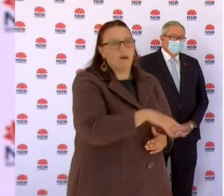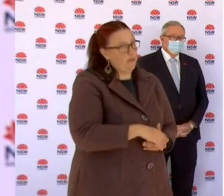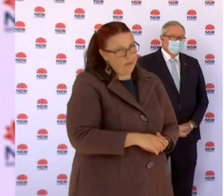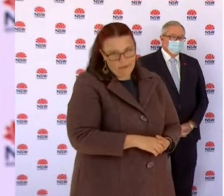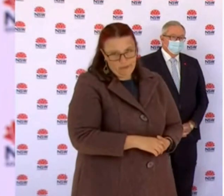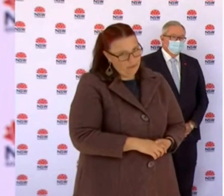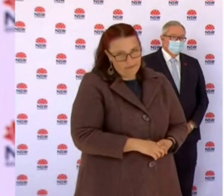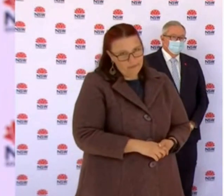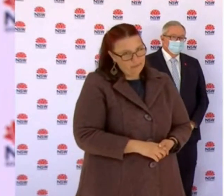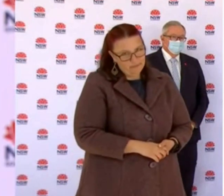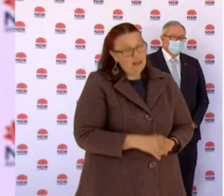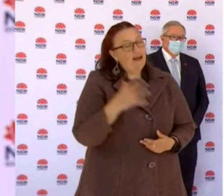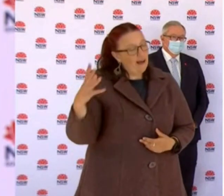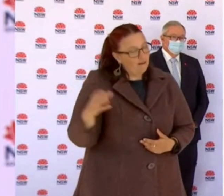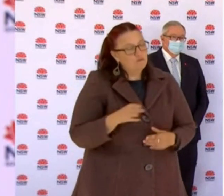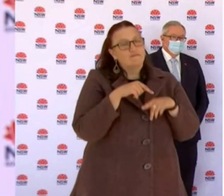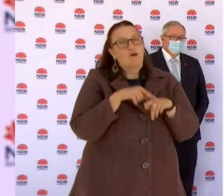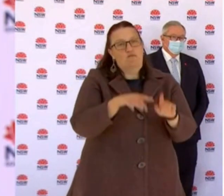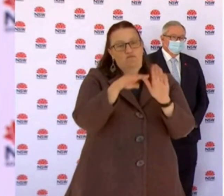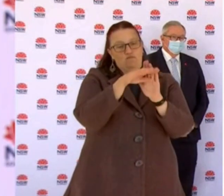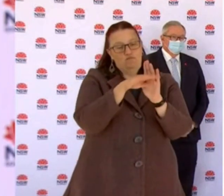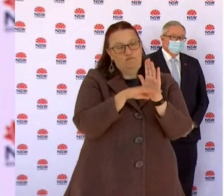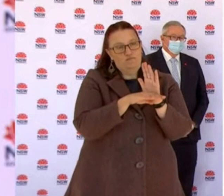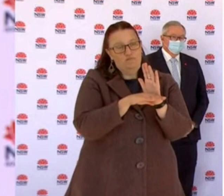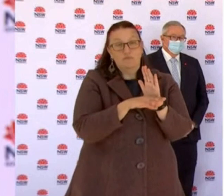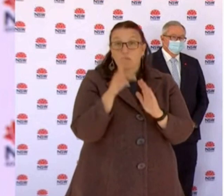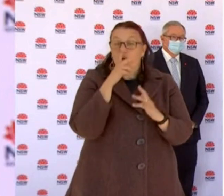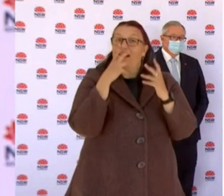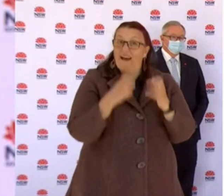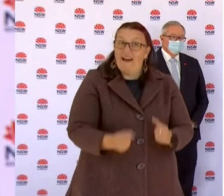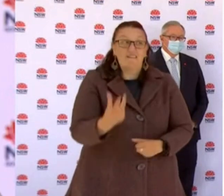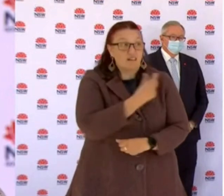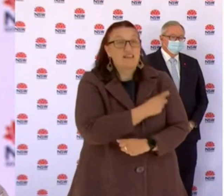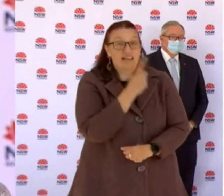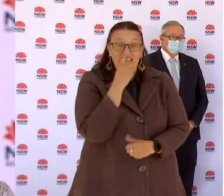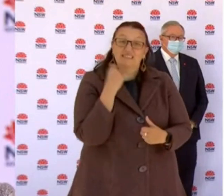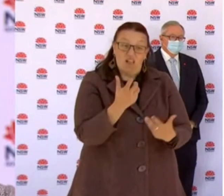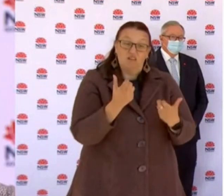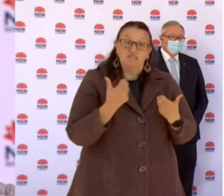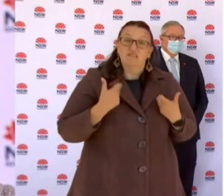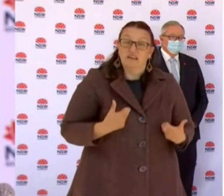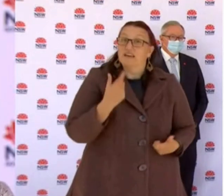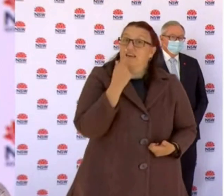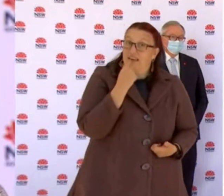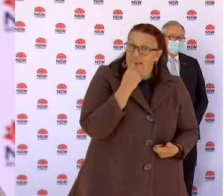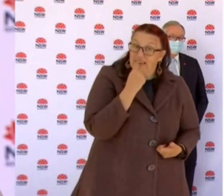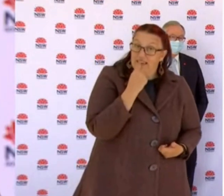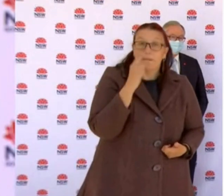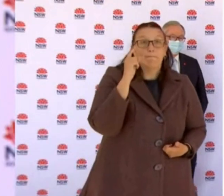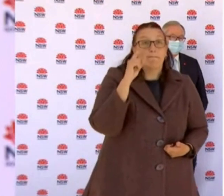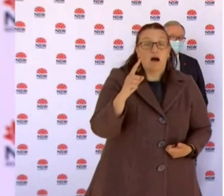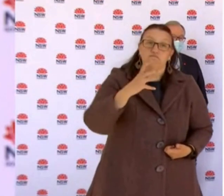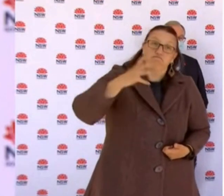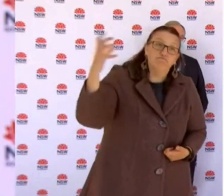some cases where people that are vaccinated can acquire the disease, so at the moment it's not, changing our public